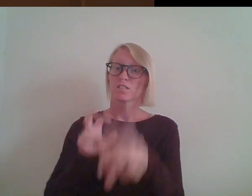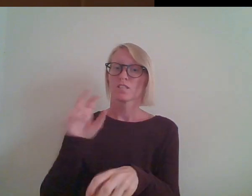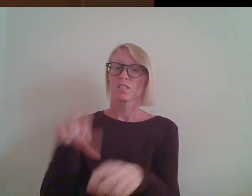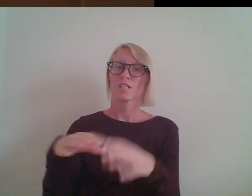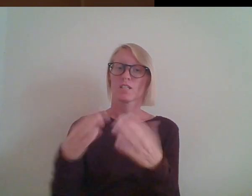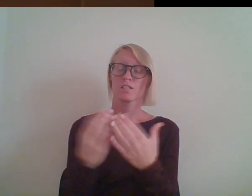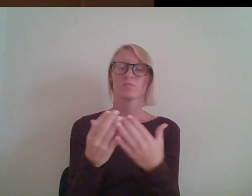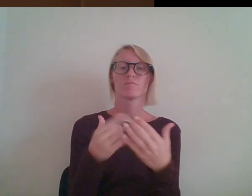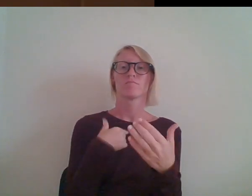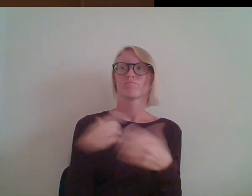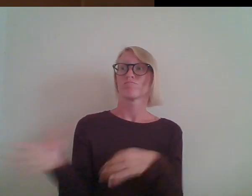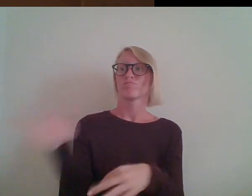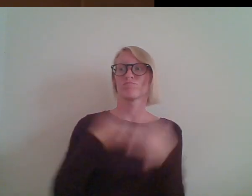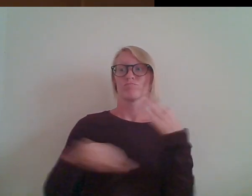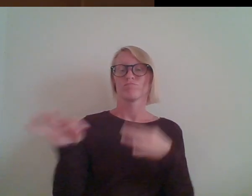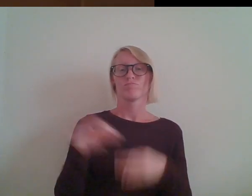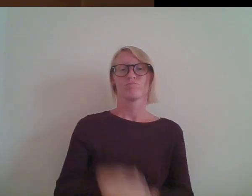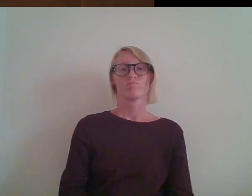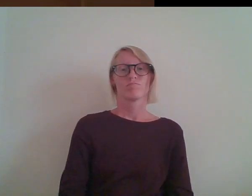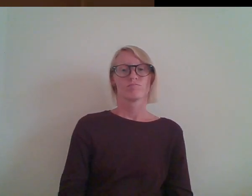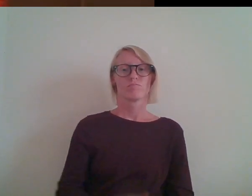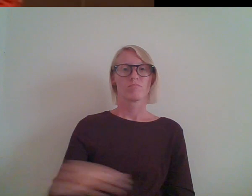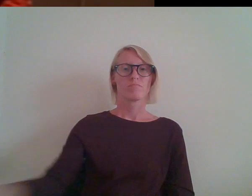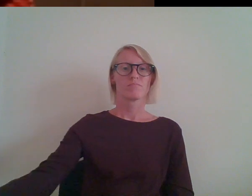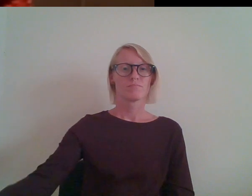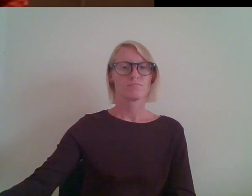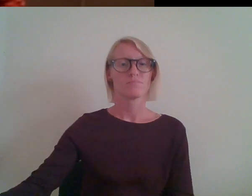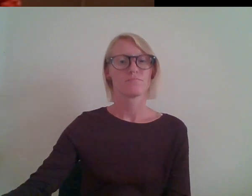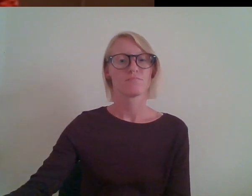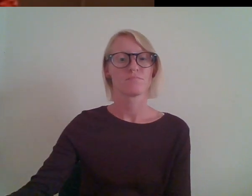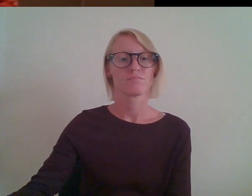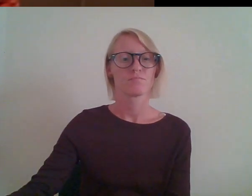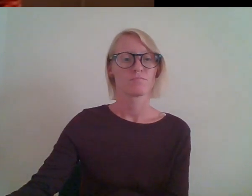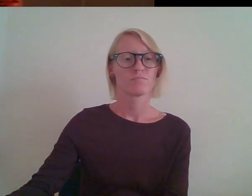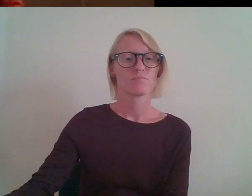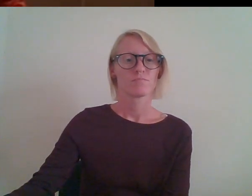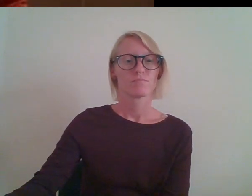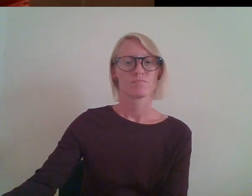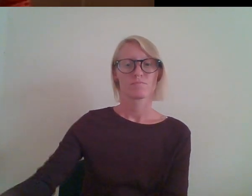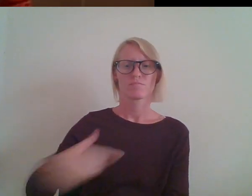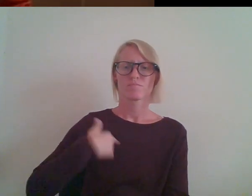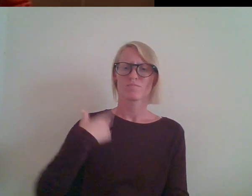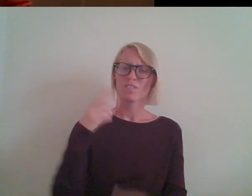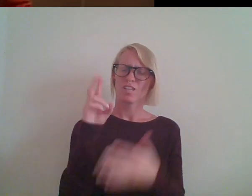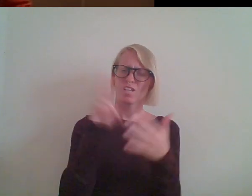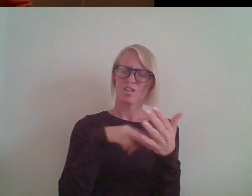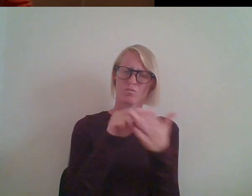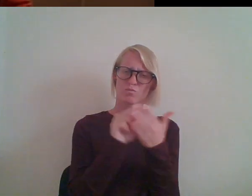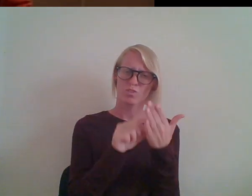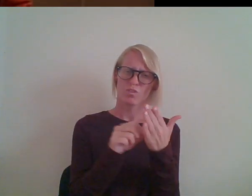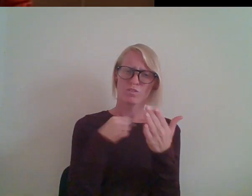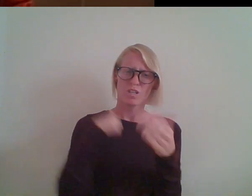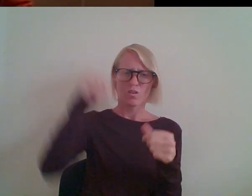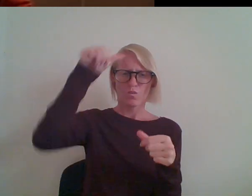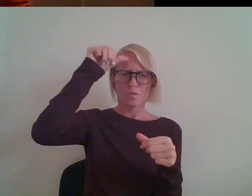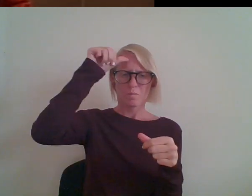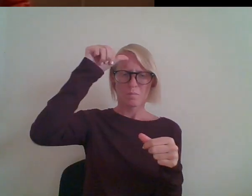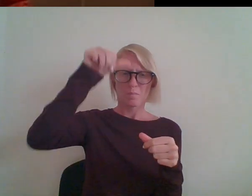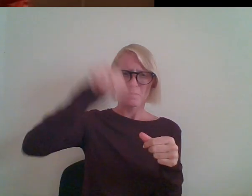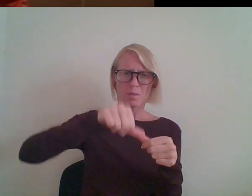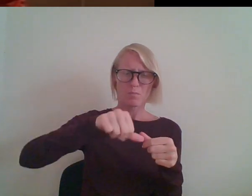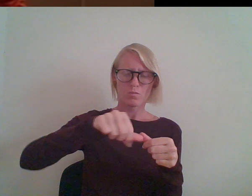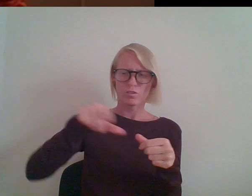Now, the next piece. Let's say you're trying to flesh out your notes. It's like, I remember they said it or he said it, but I don't know what it was